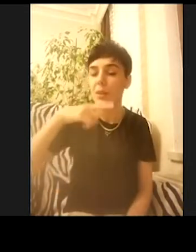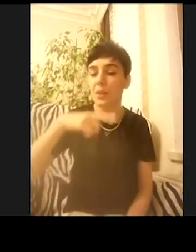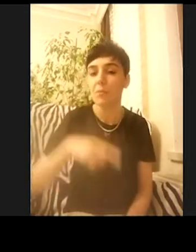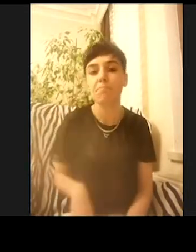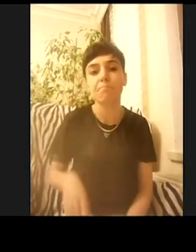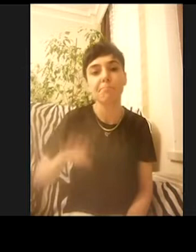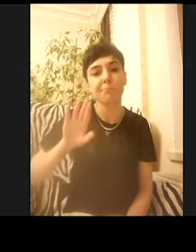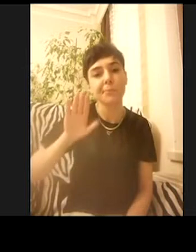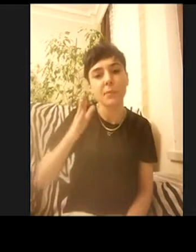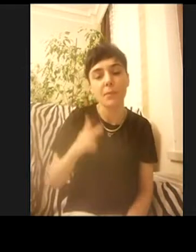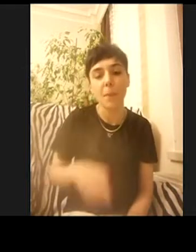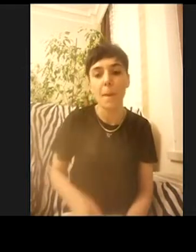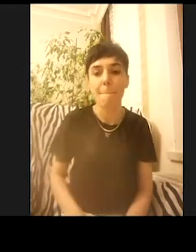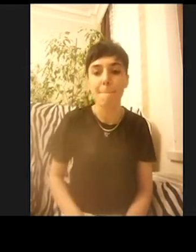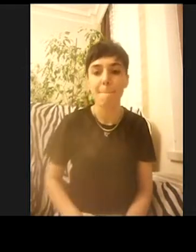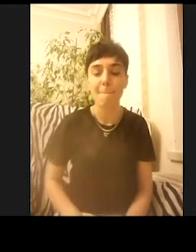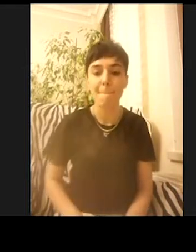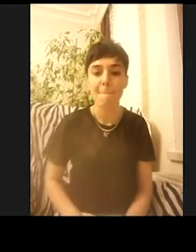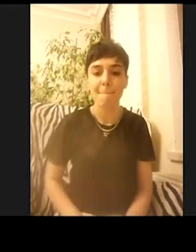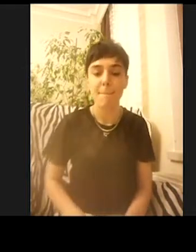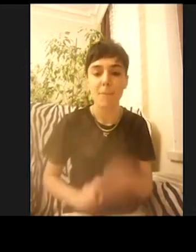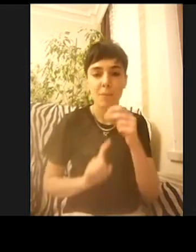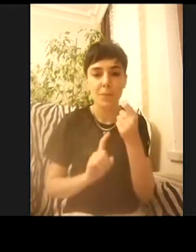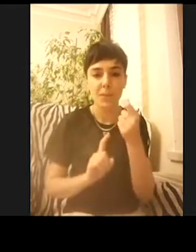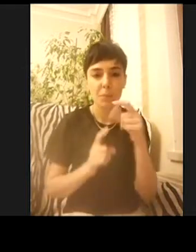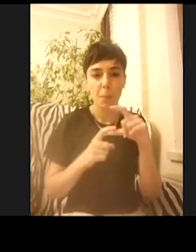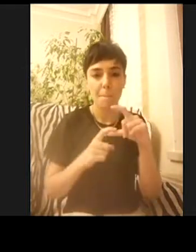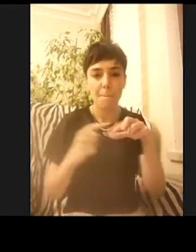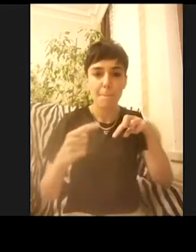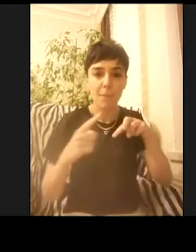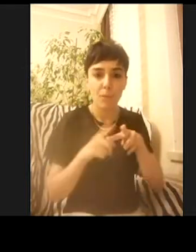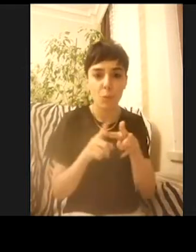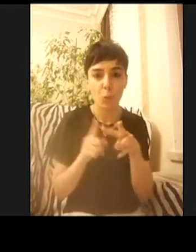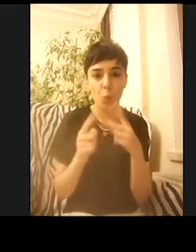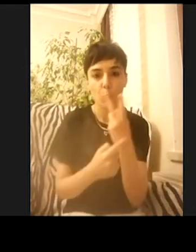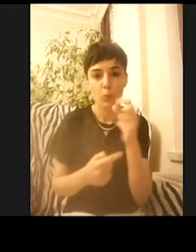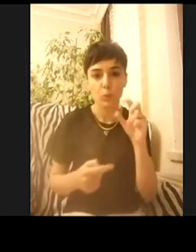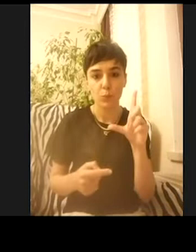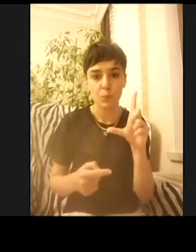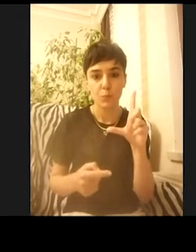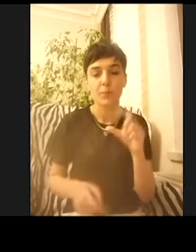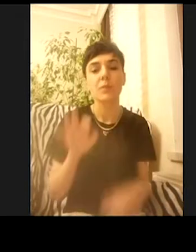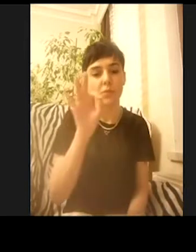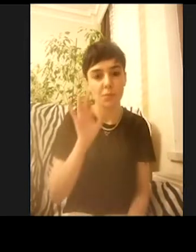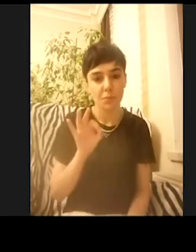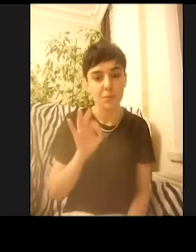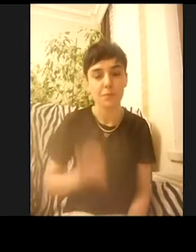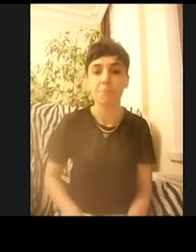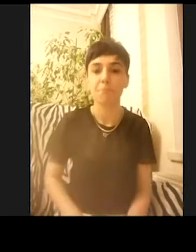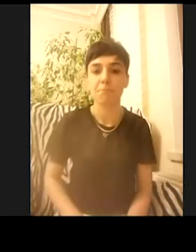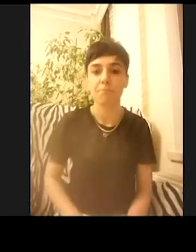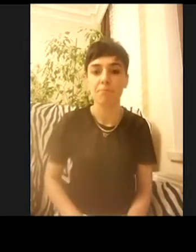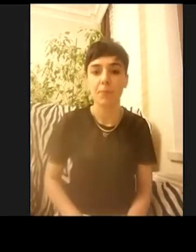audio. And also we have sign language in Turkish. Thank you, ML, and